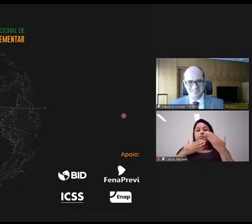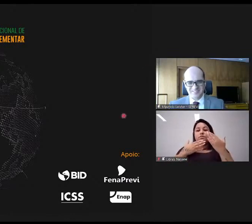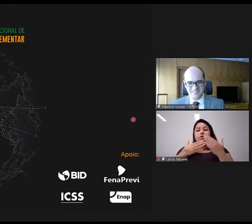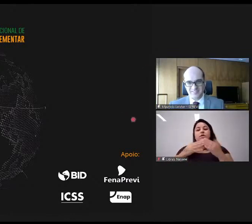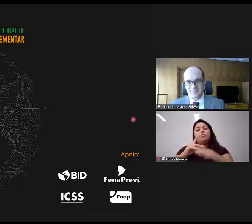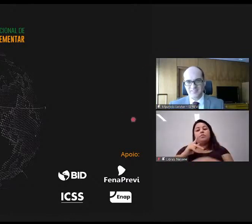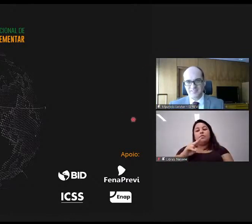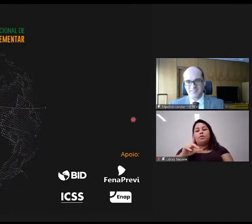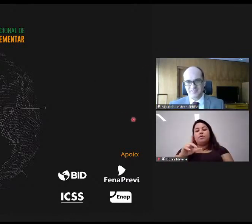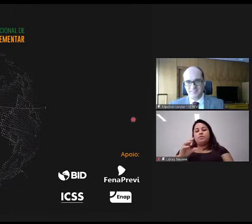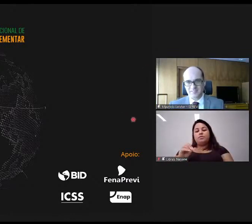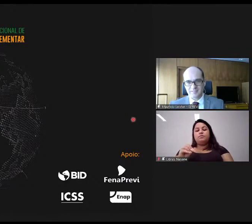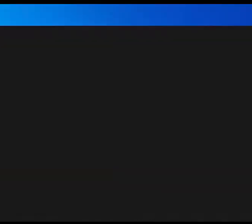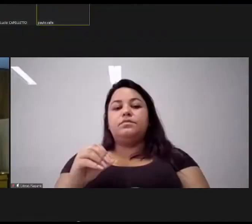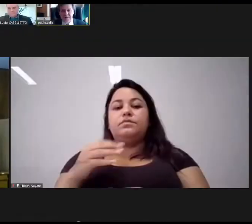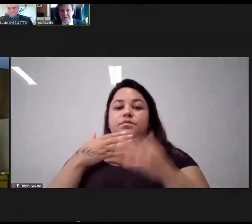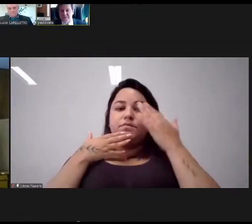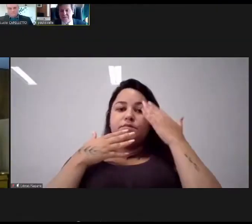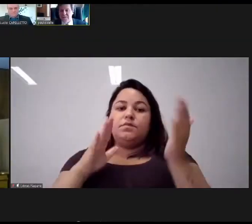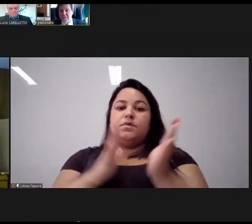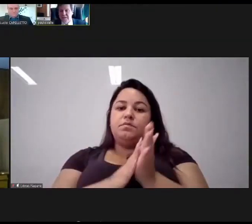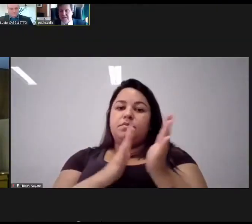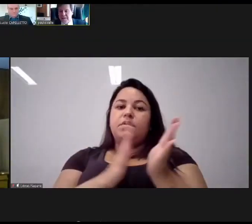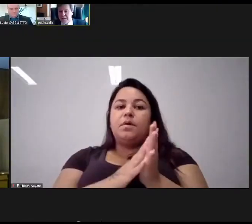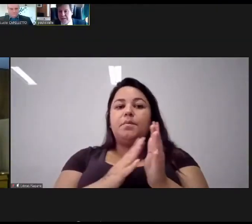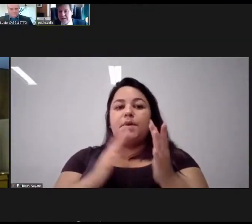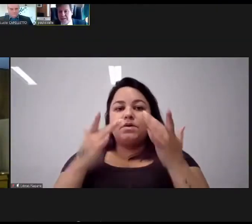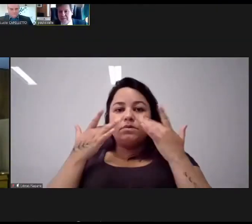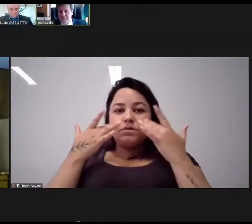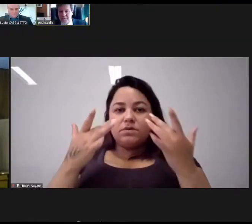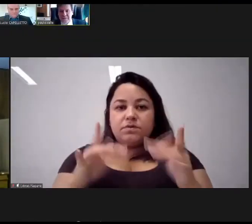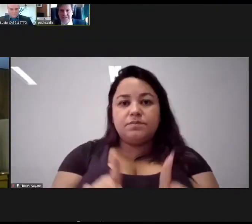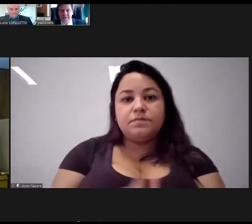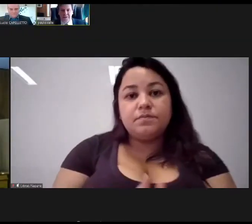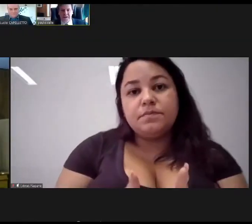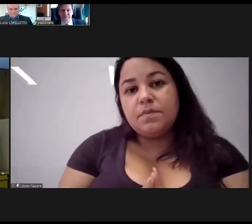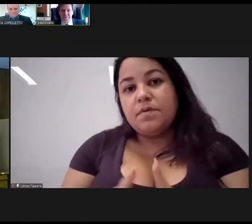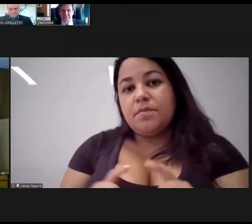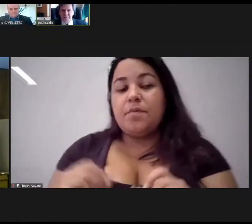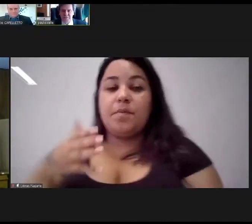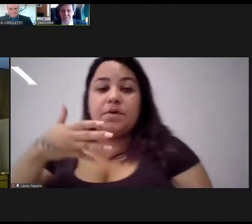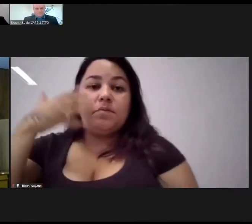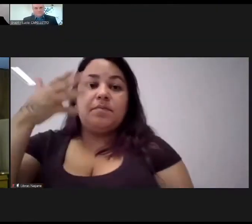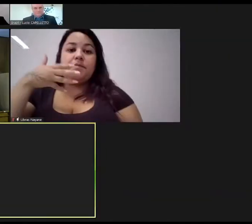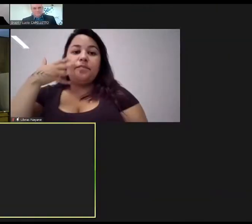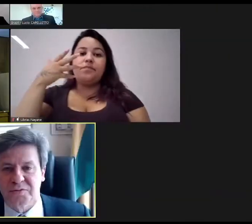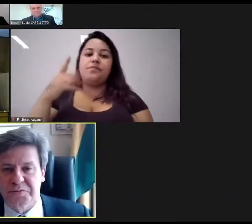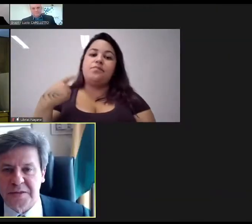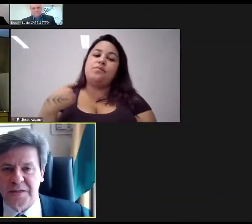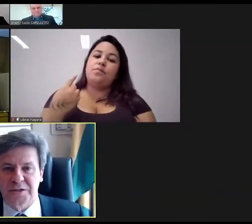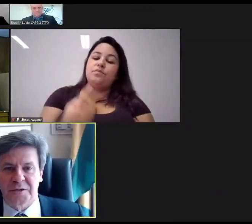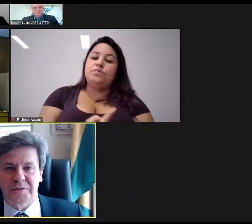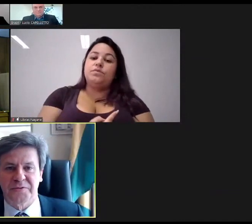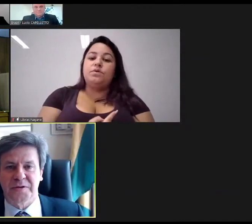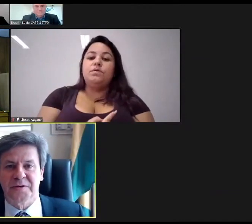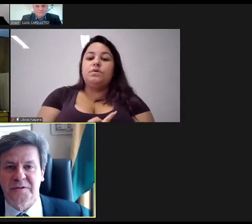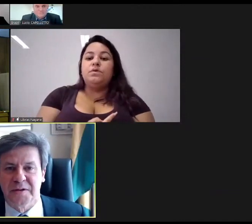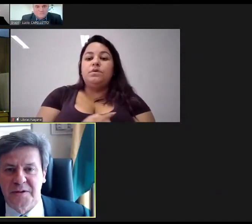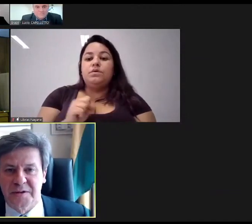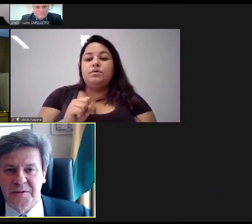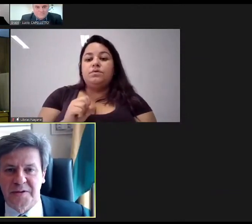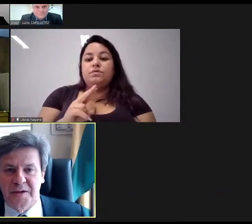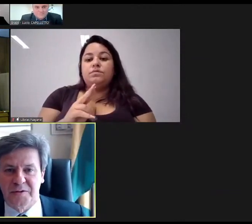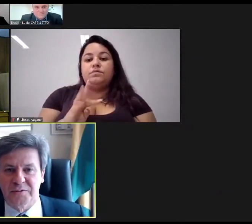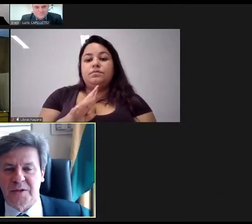we'll answer it. Thank you, Mauricio. Congratulations for the presentation. I'll pass the